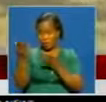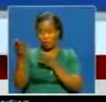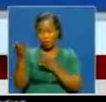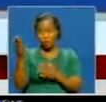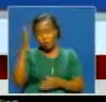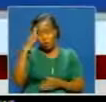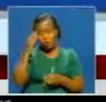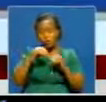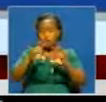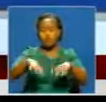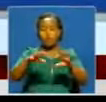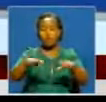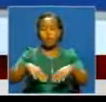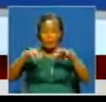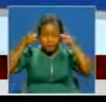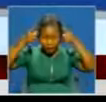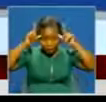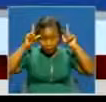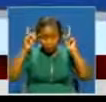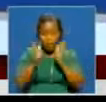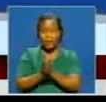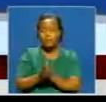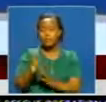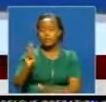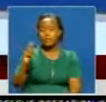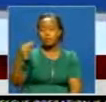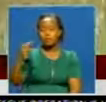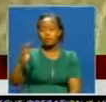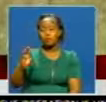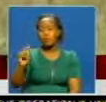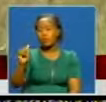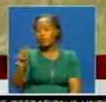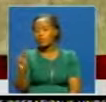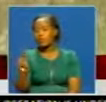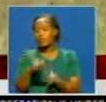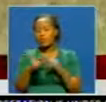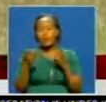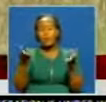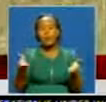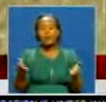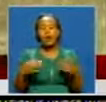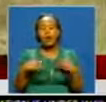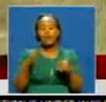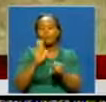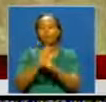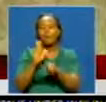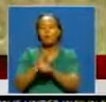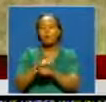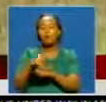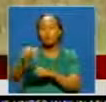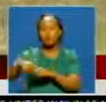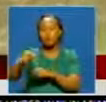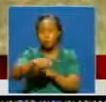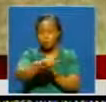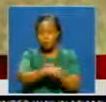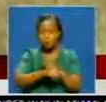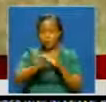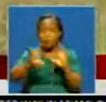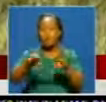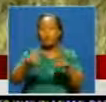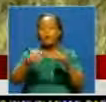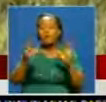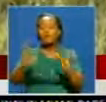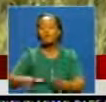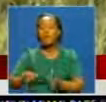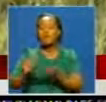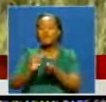well as livestock. However, the swatches of land here is now dotted by green vegetation. Farmers are embracing fodder production,